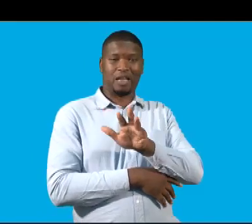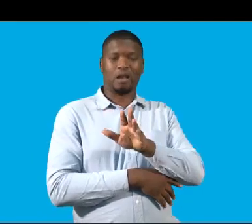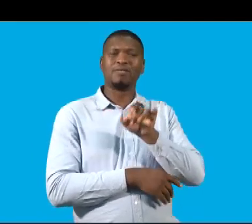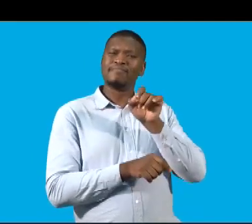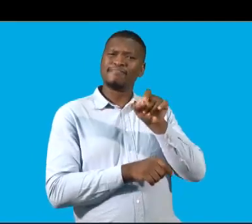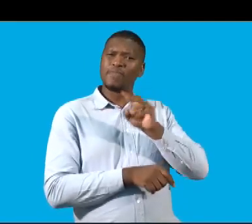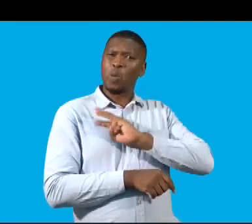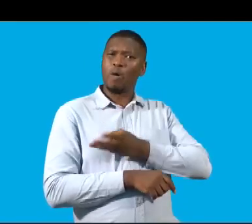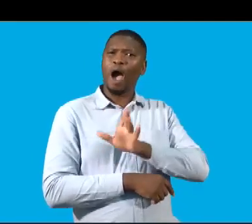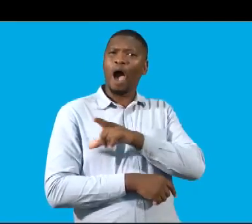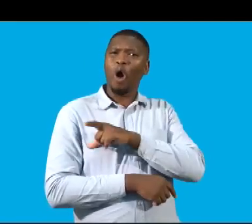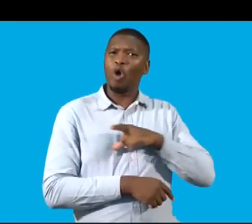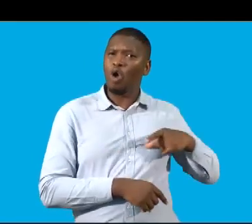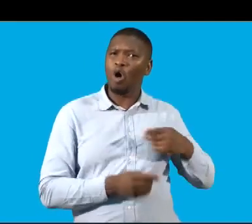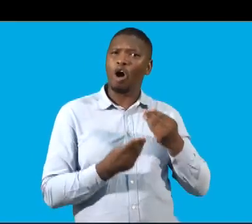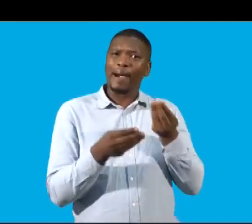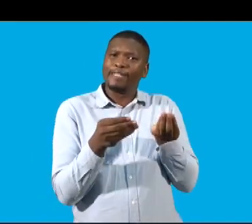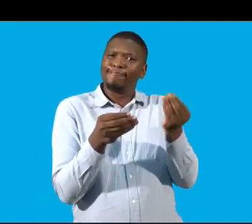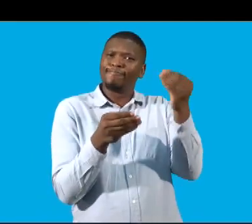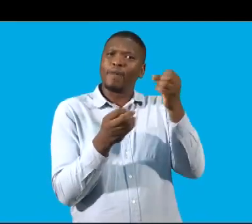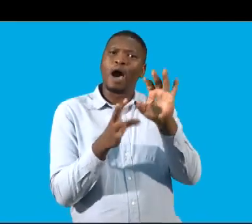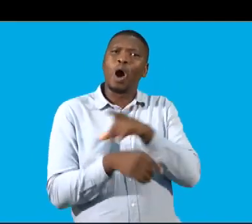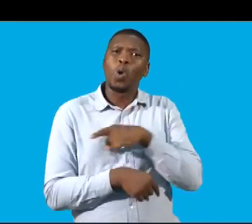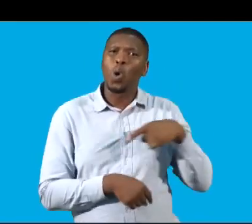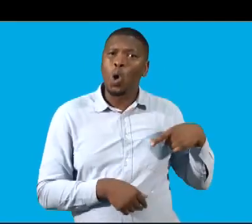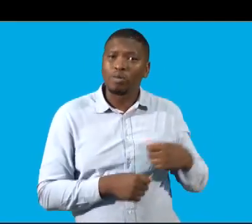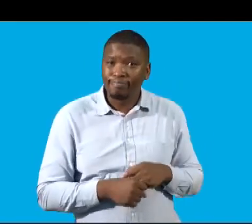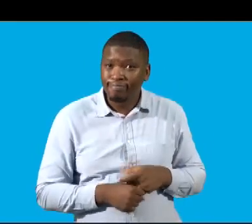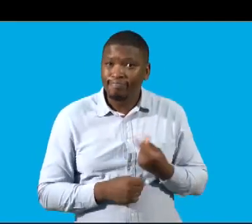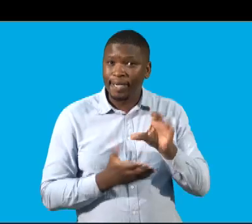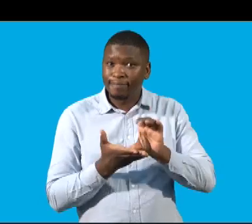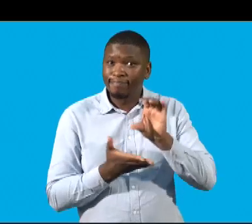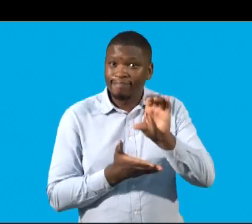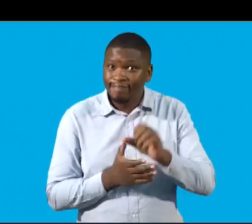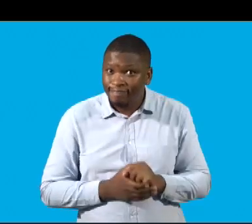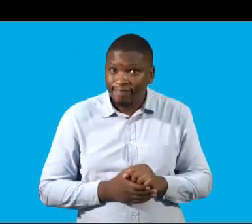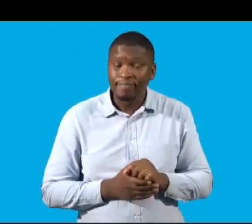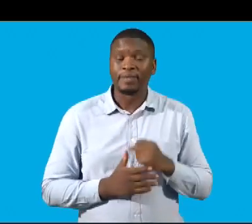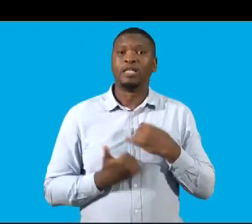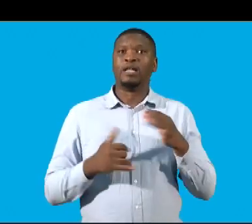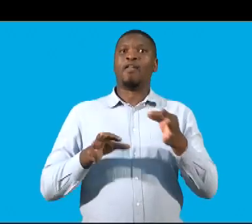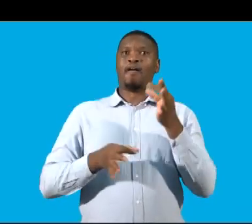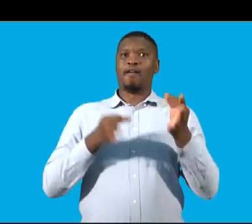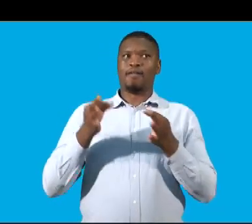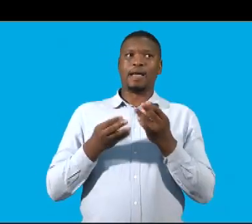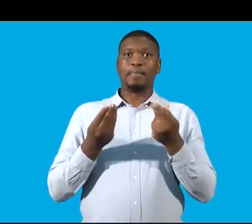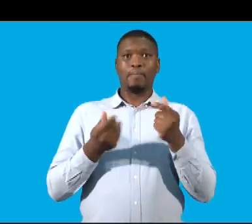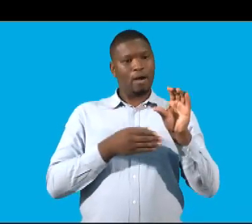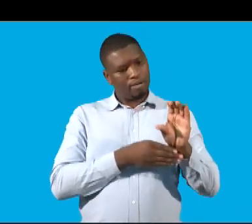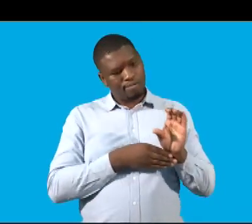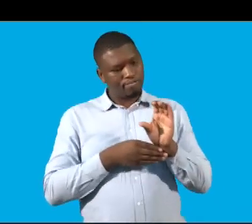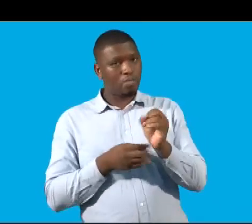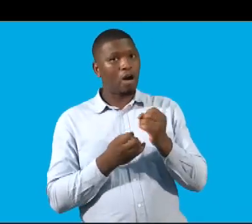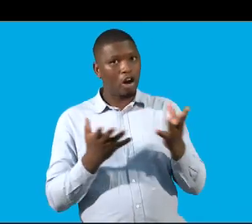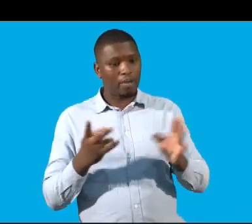she invest her money? So we have been given information here where we have the amount that was put into the savings